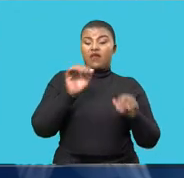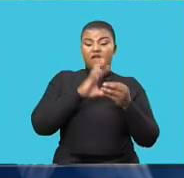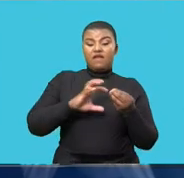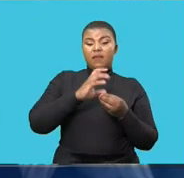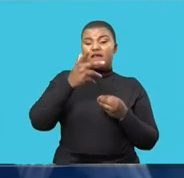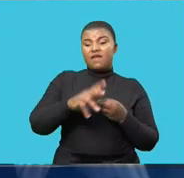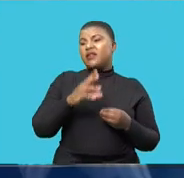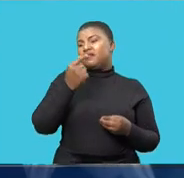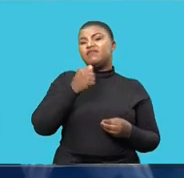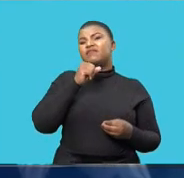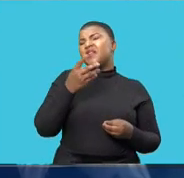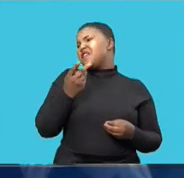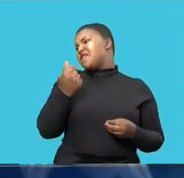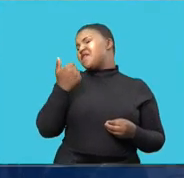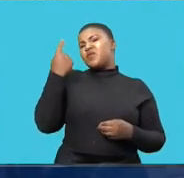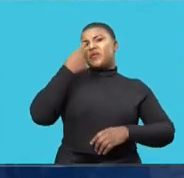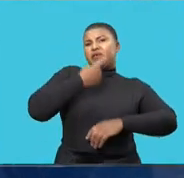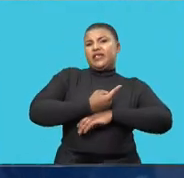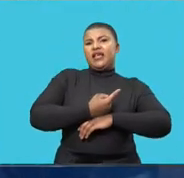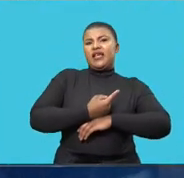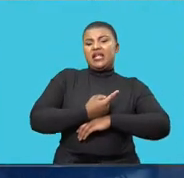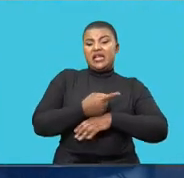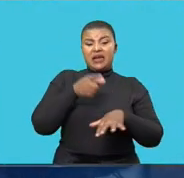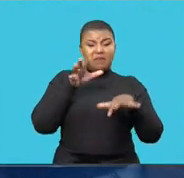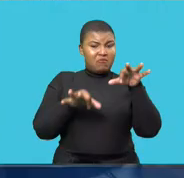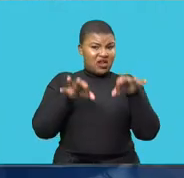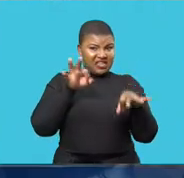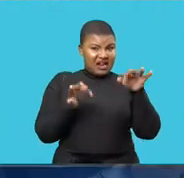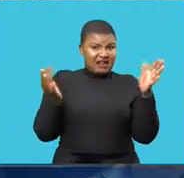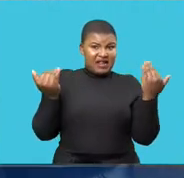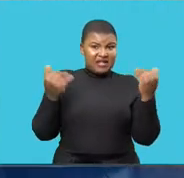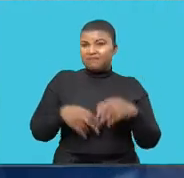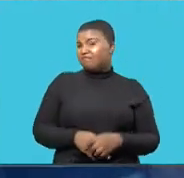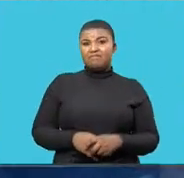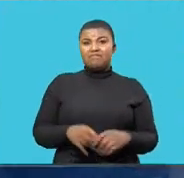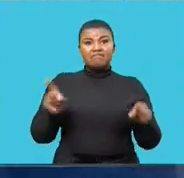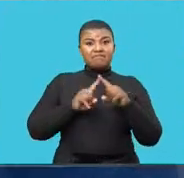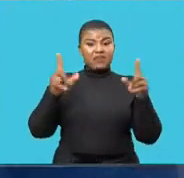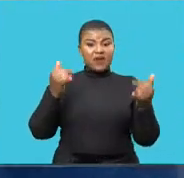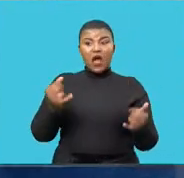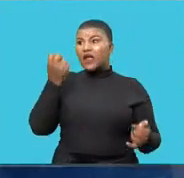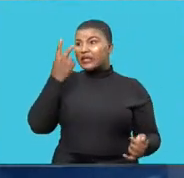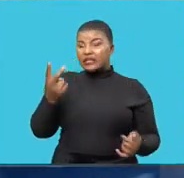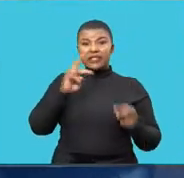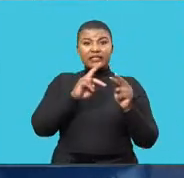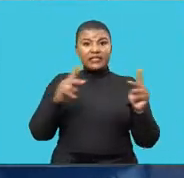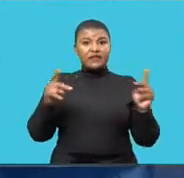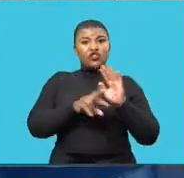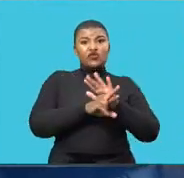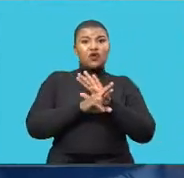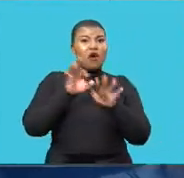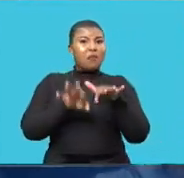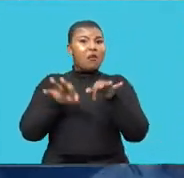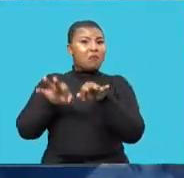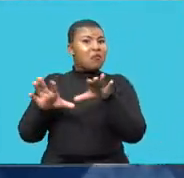a few days ago that they did not want this to be a political showboating. But when you look at all around, we can see different representatives